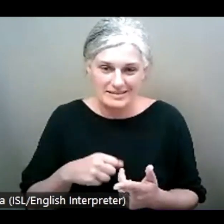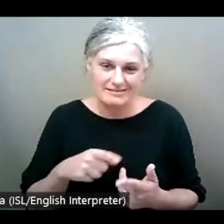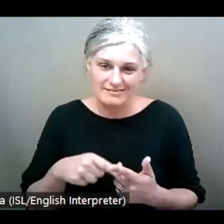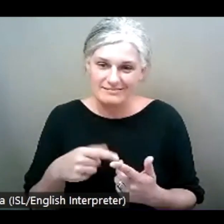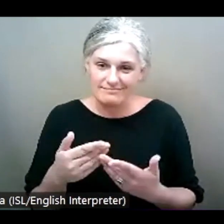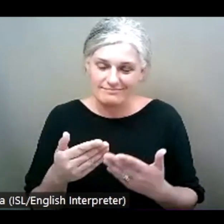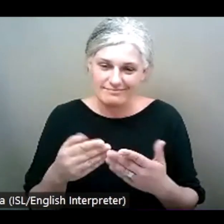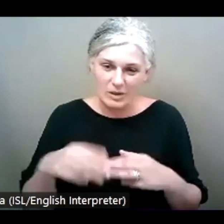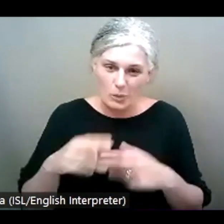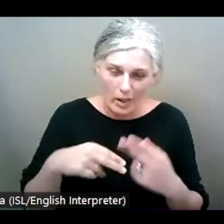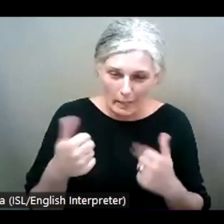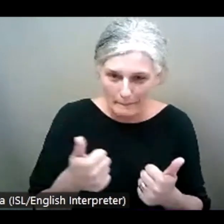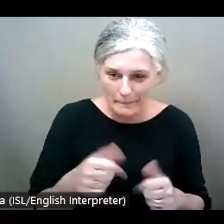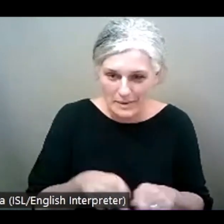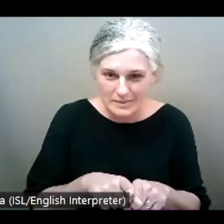one. So